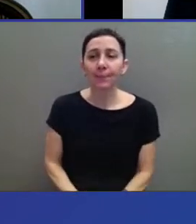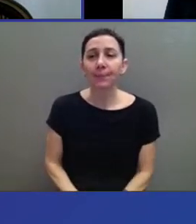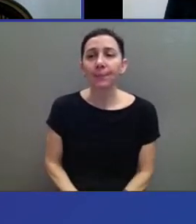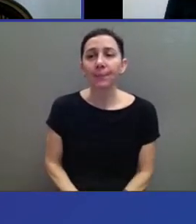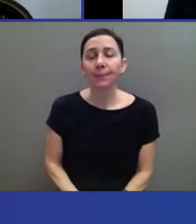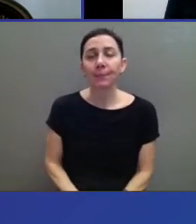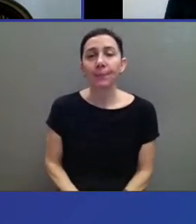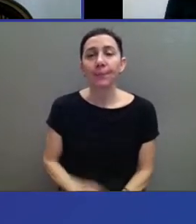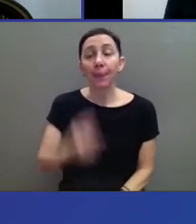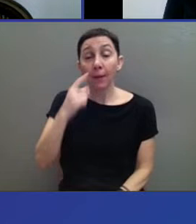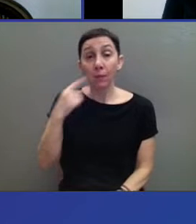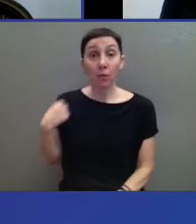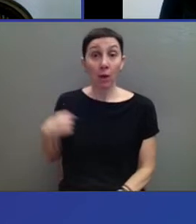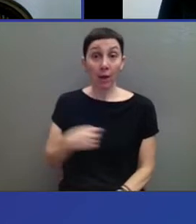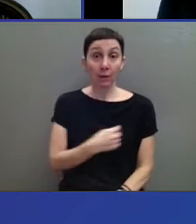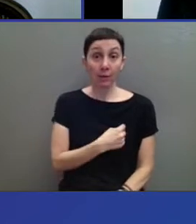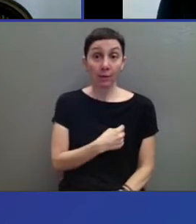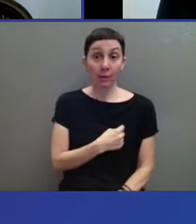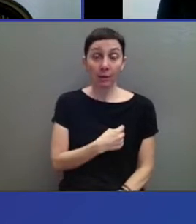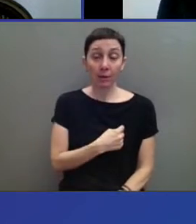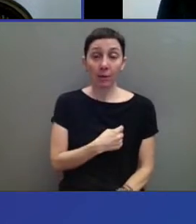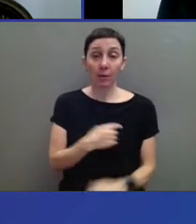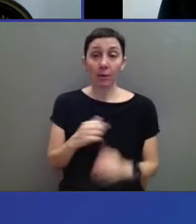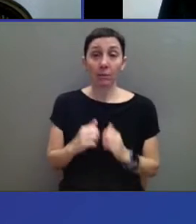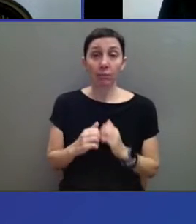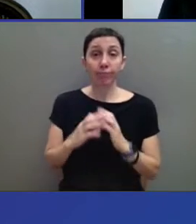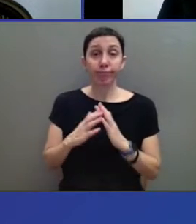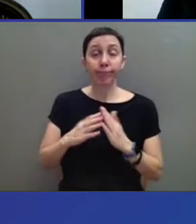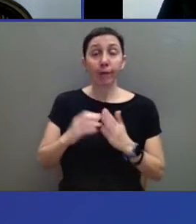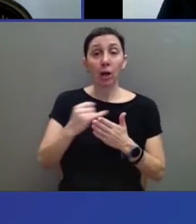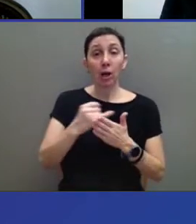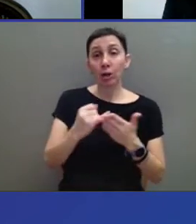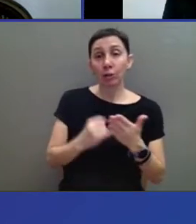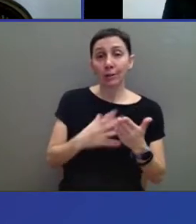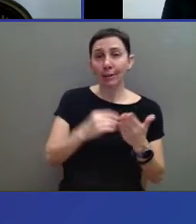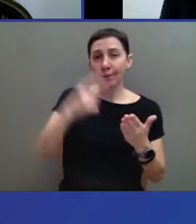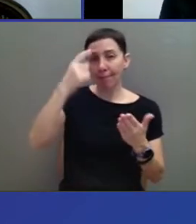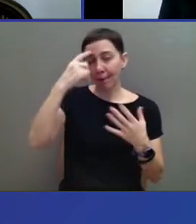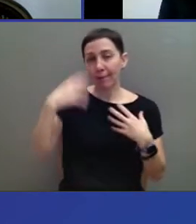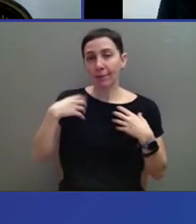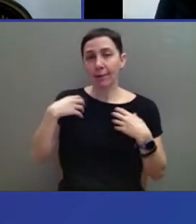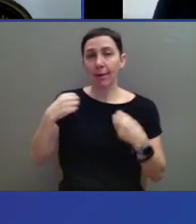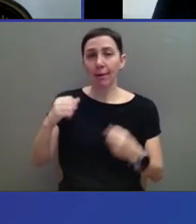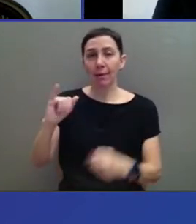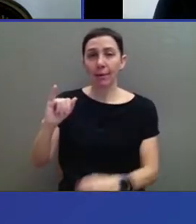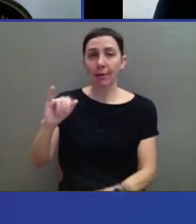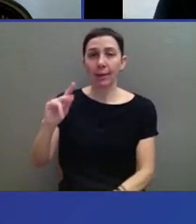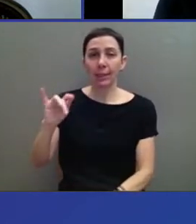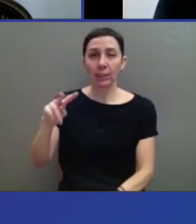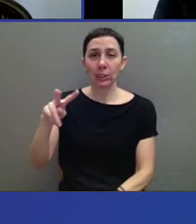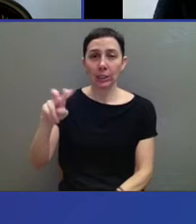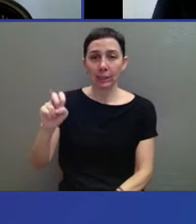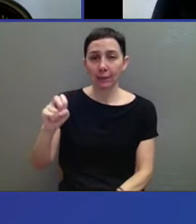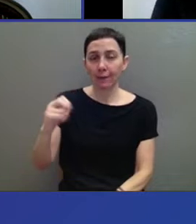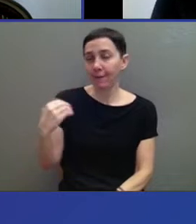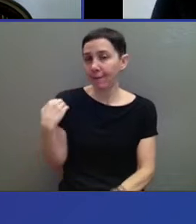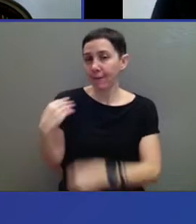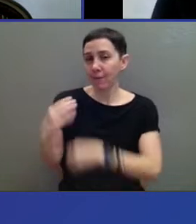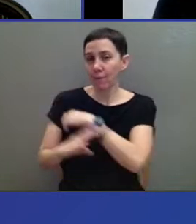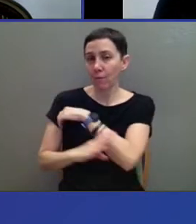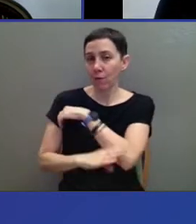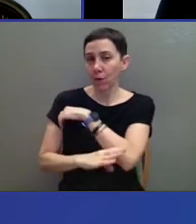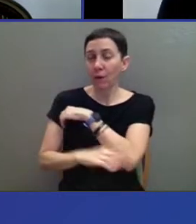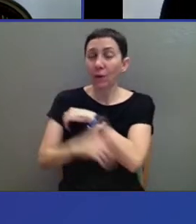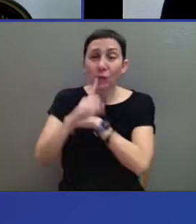So for us, we launched the Arts and Mental Health Initiative last fall. Even before